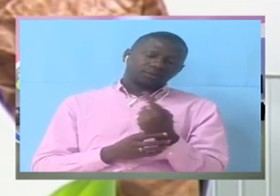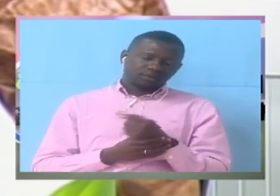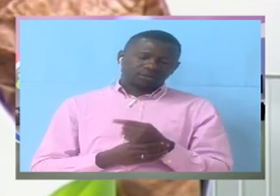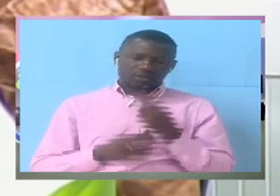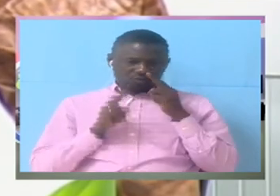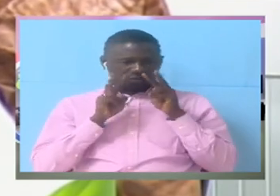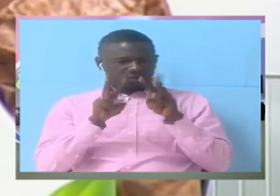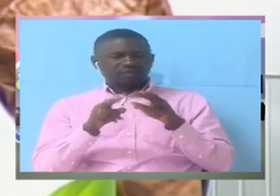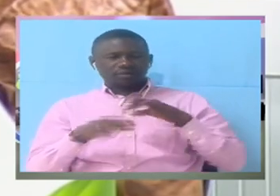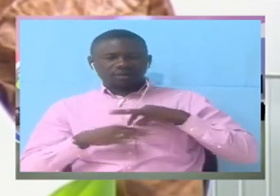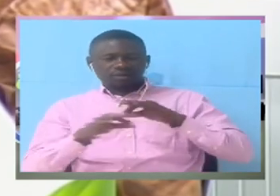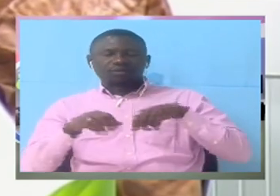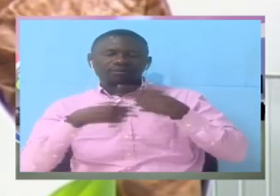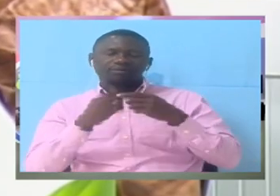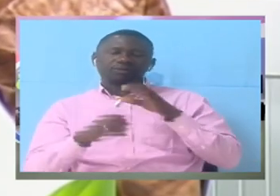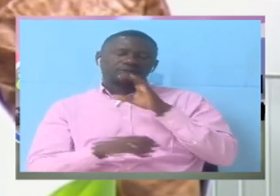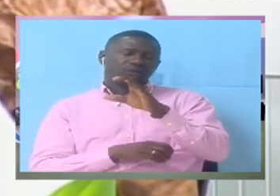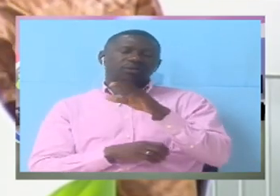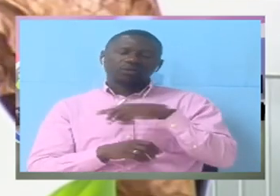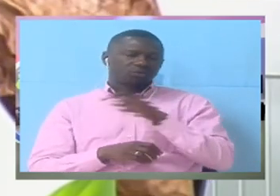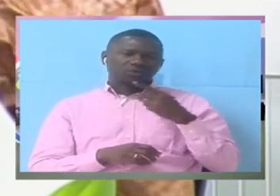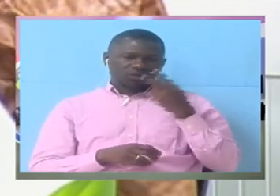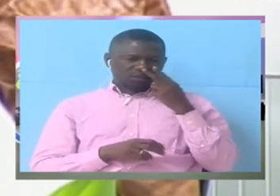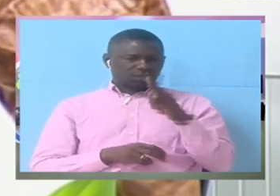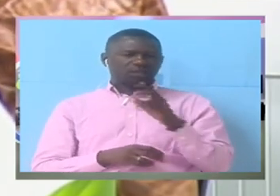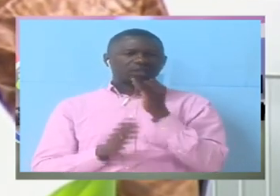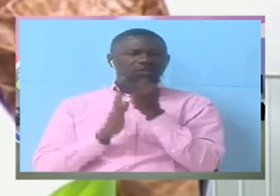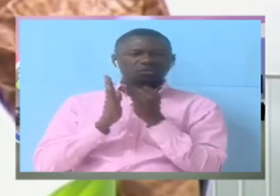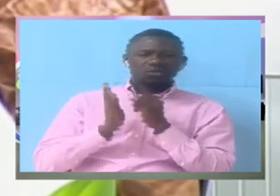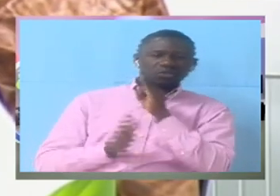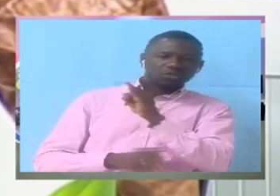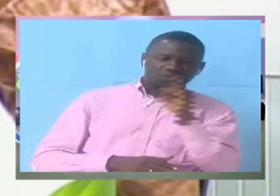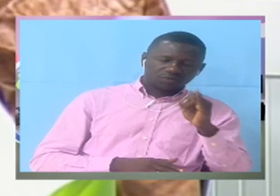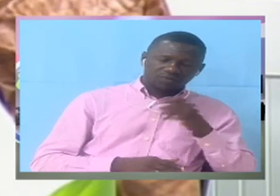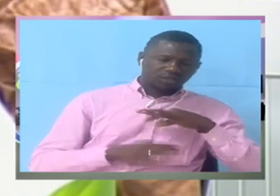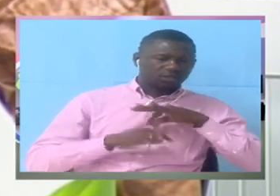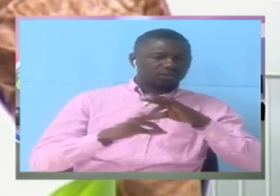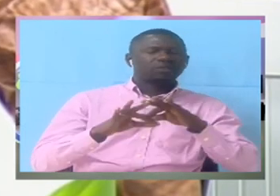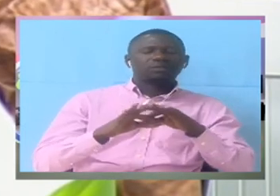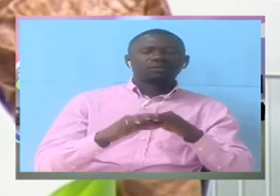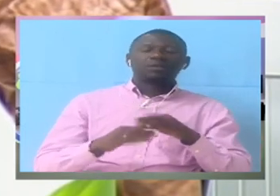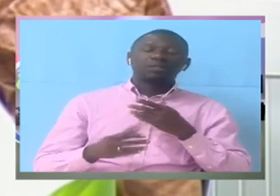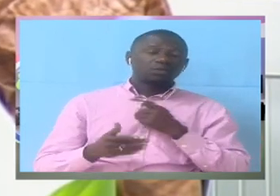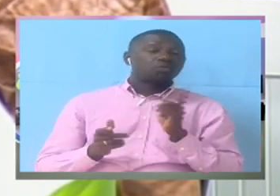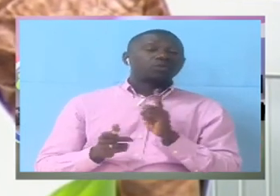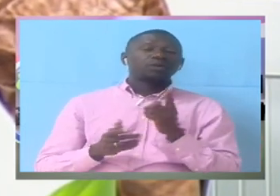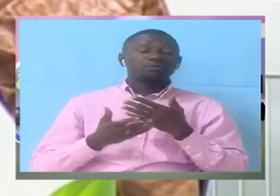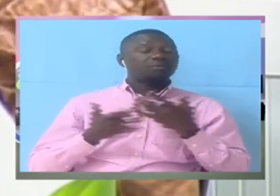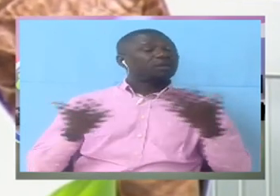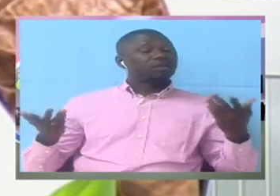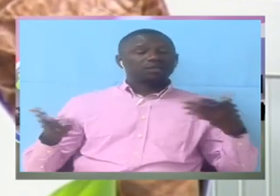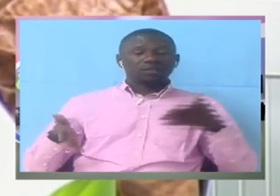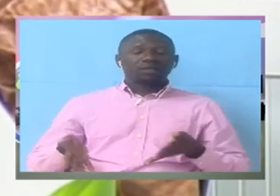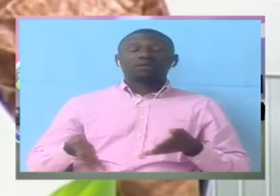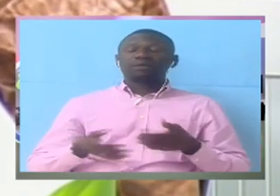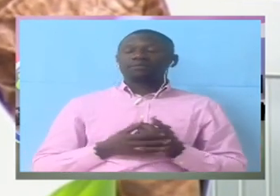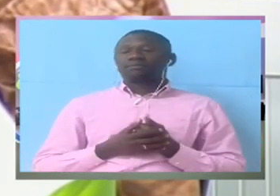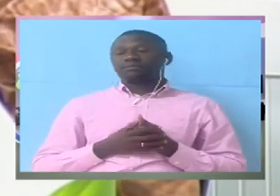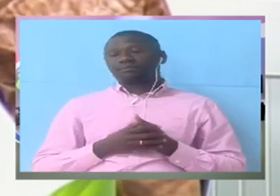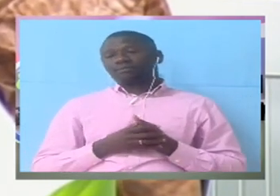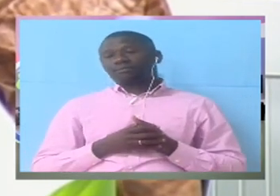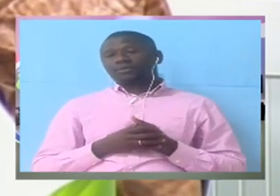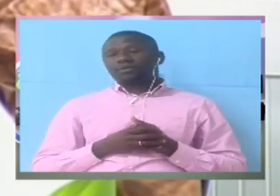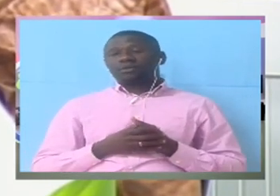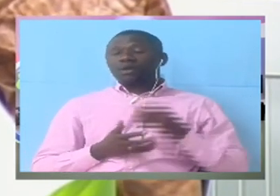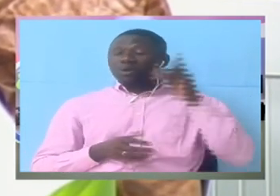country. And not our individual interests. And you have more of that now in this